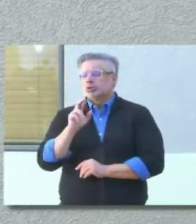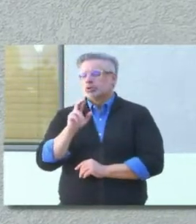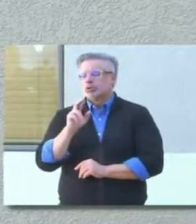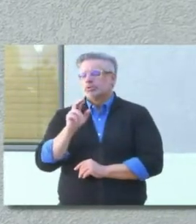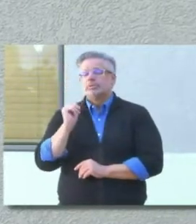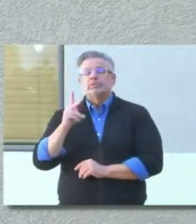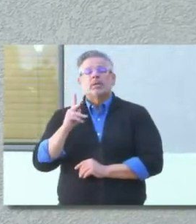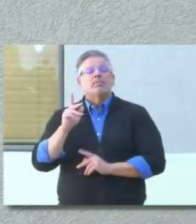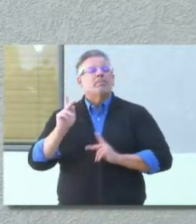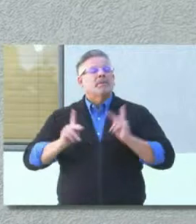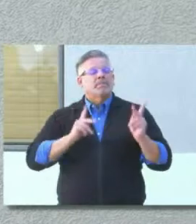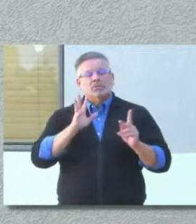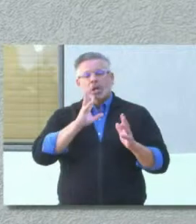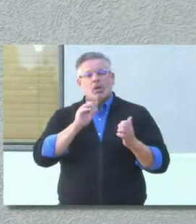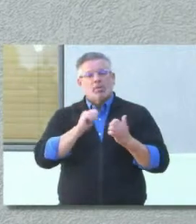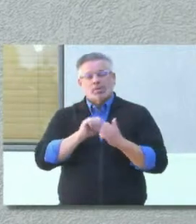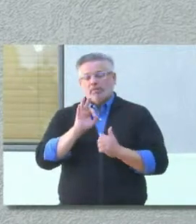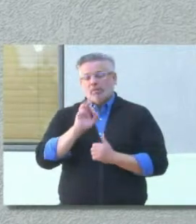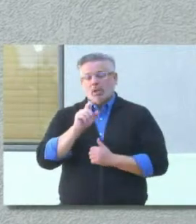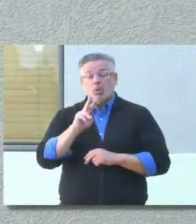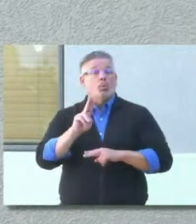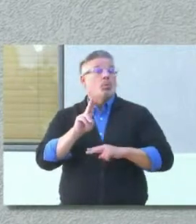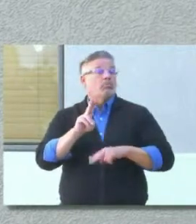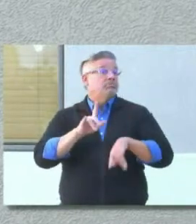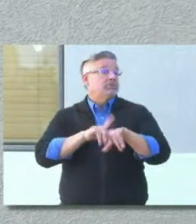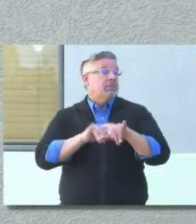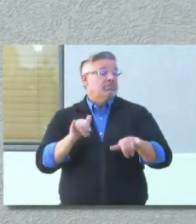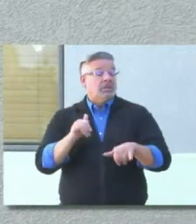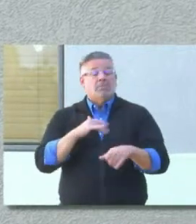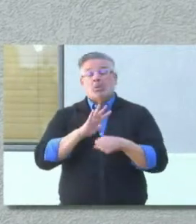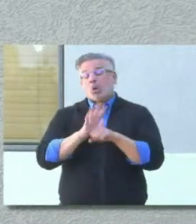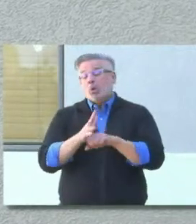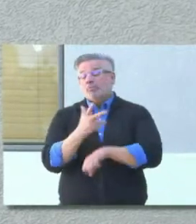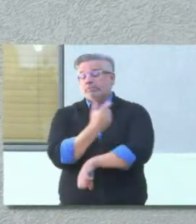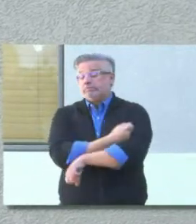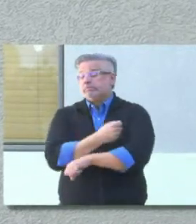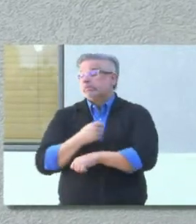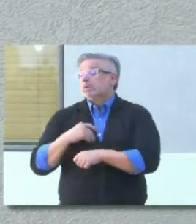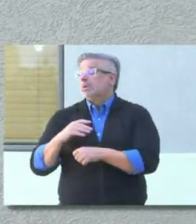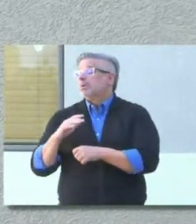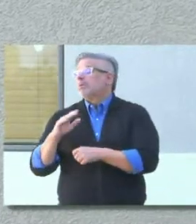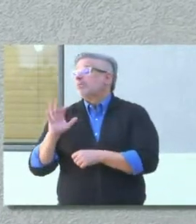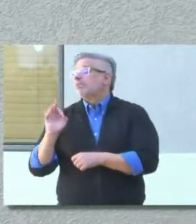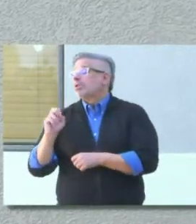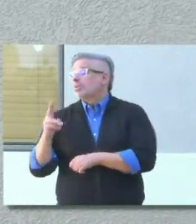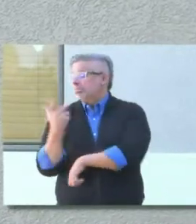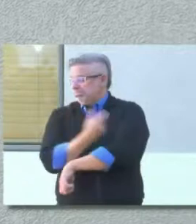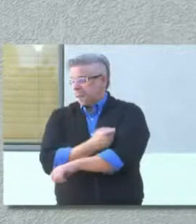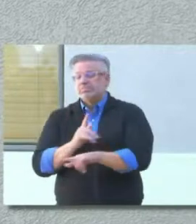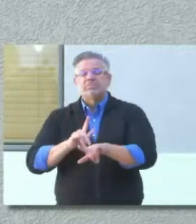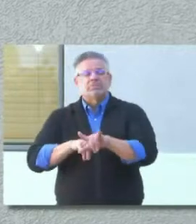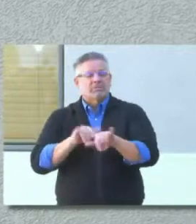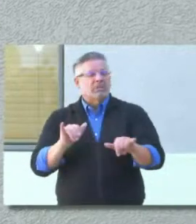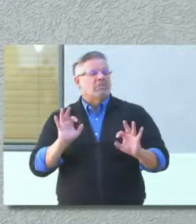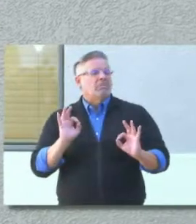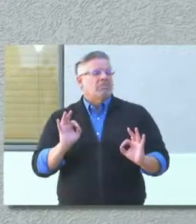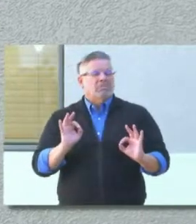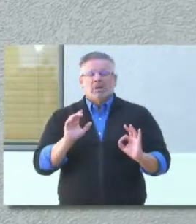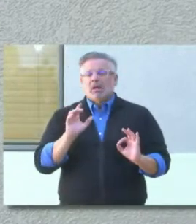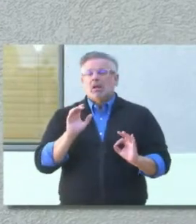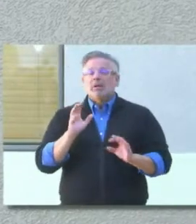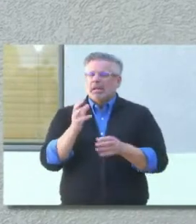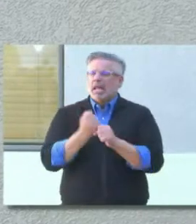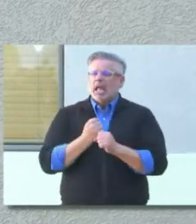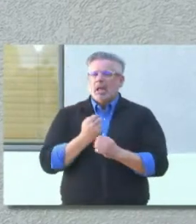Some people I was just talking to got the flu shot the same day that they got booster shot. And so I want to remind people to get those flu shots